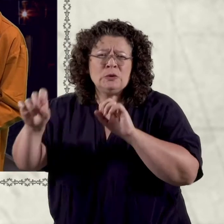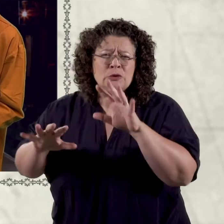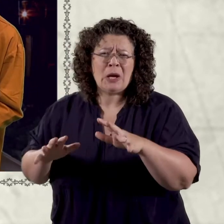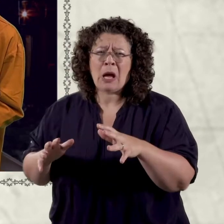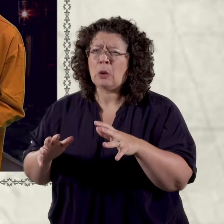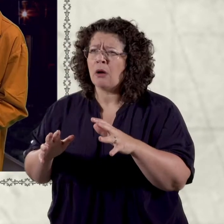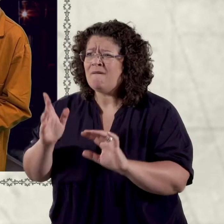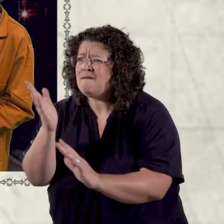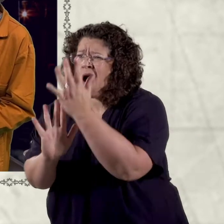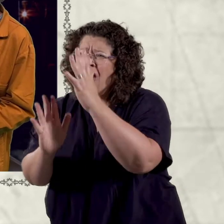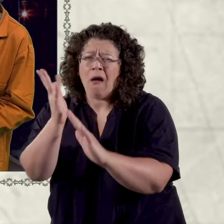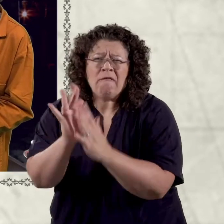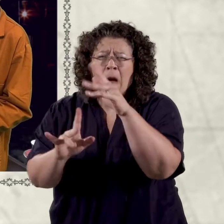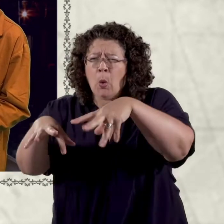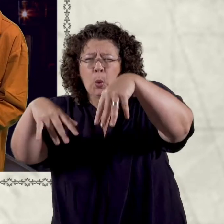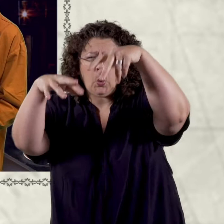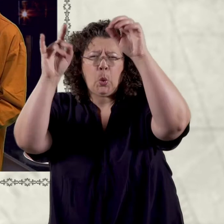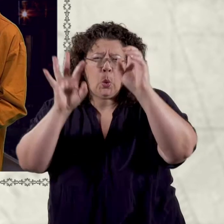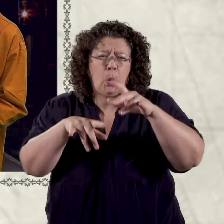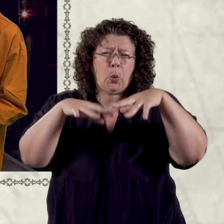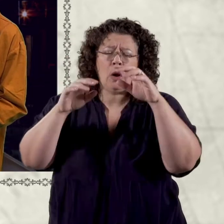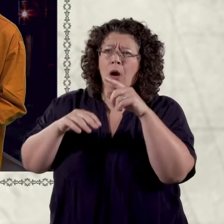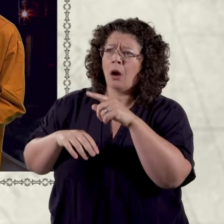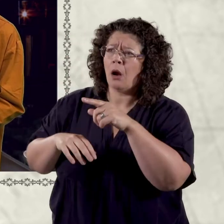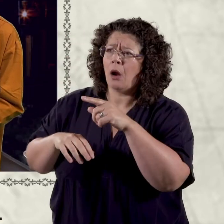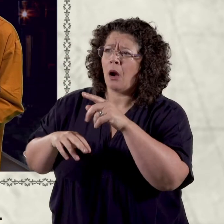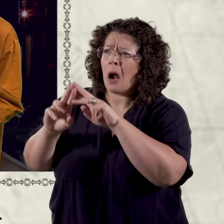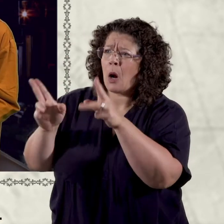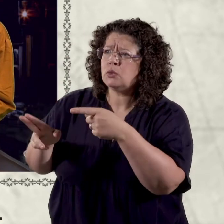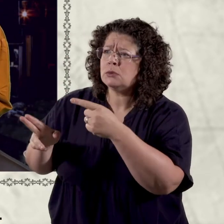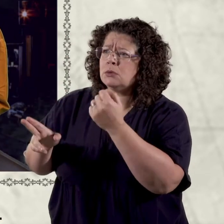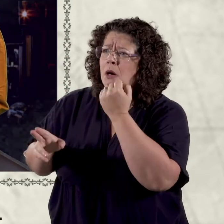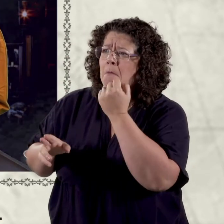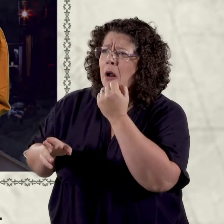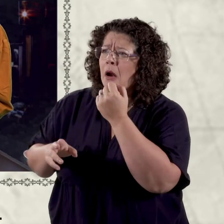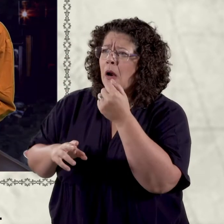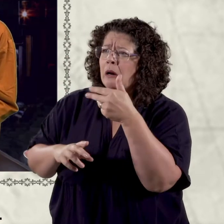number 92, it had gone,